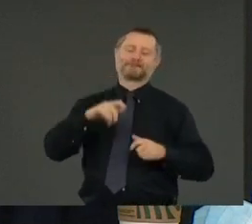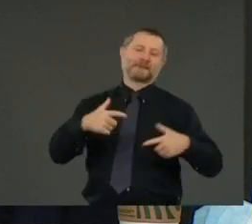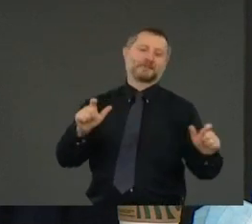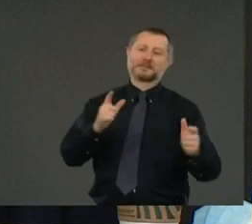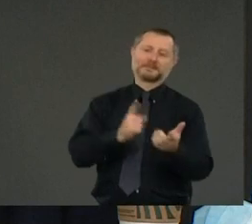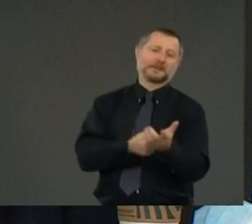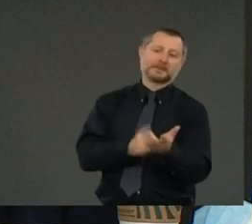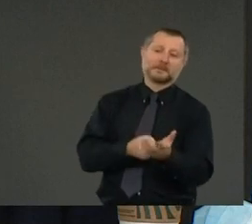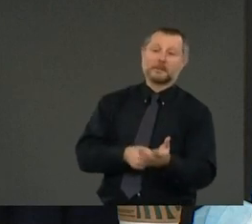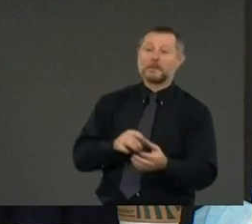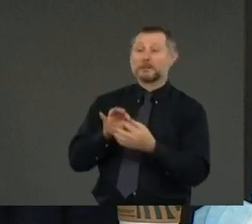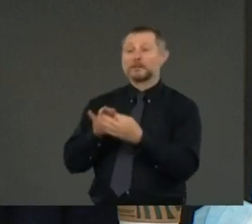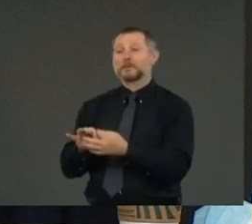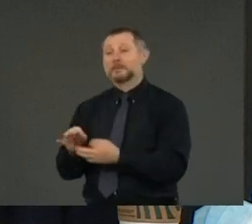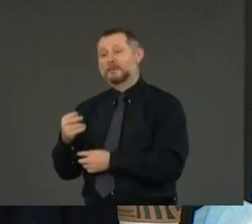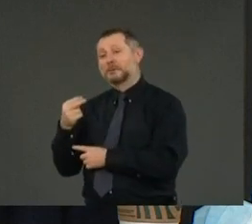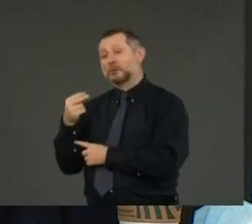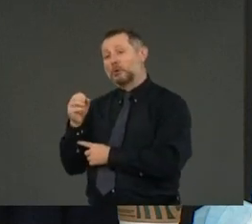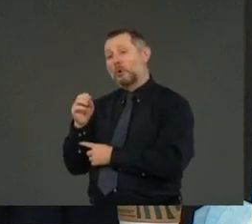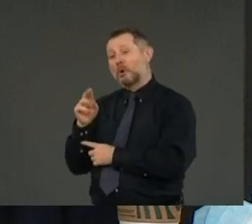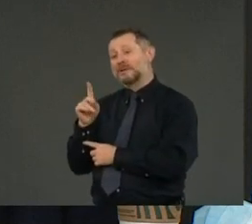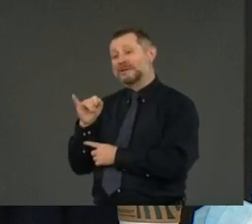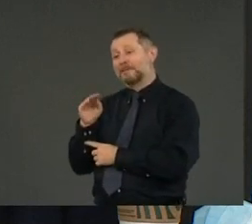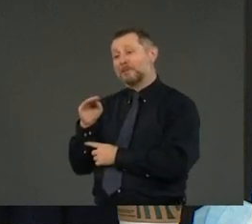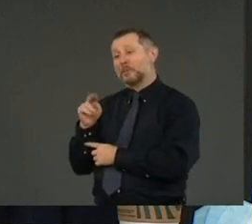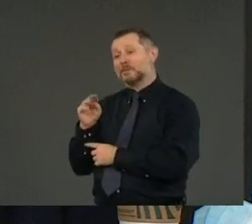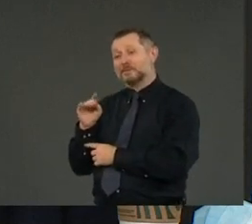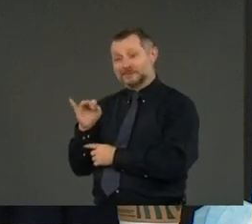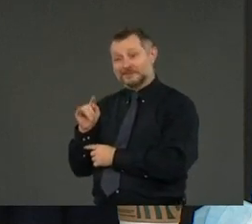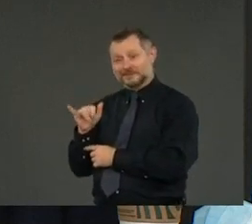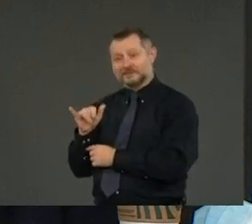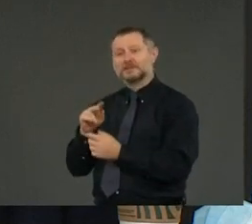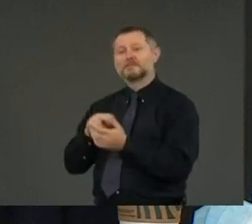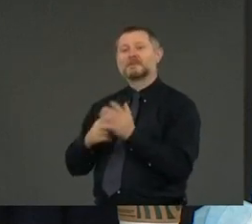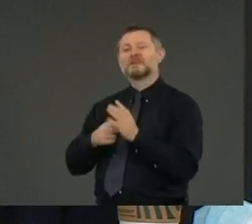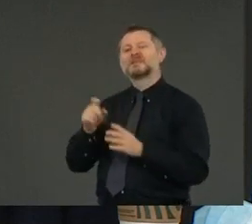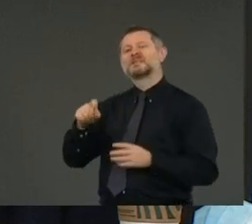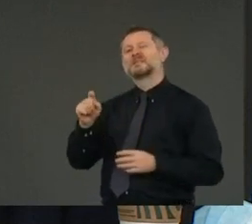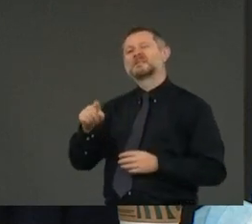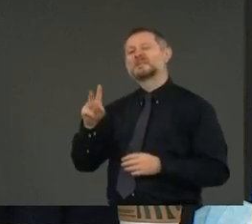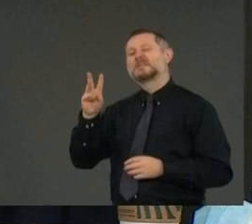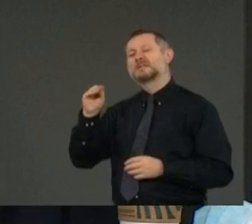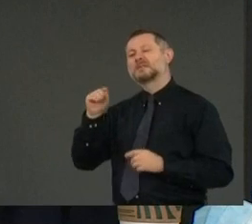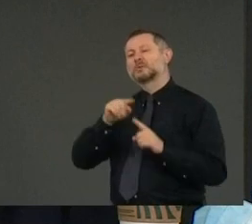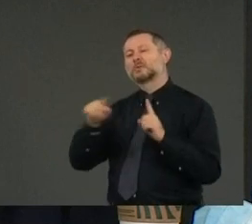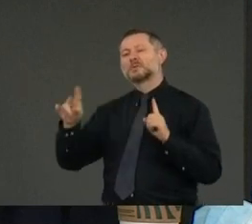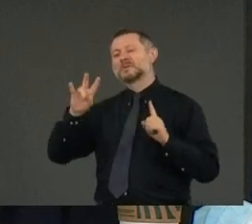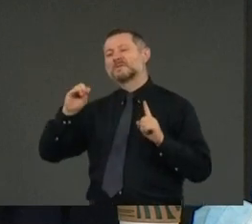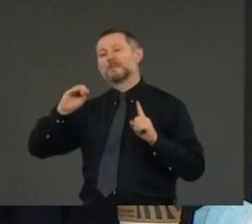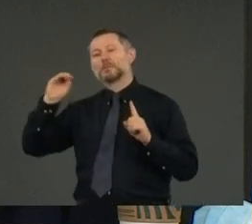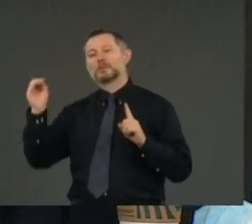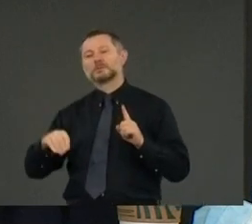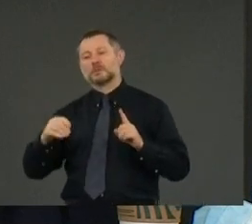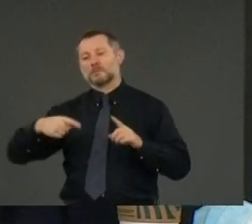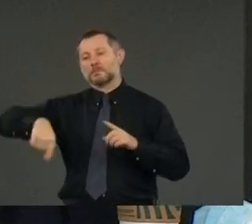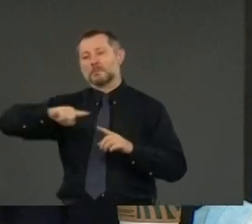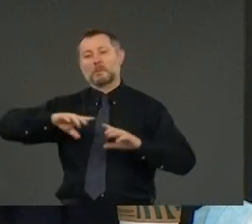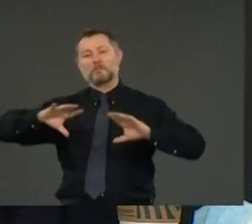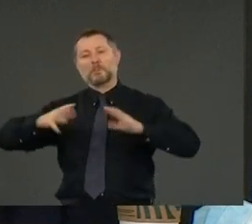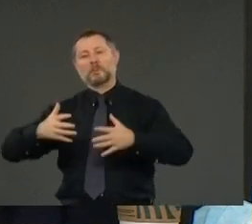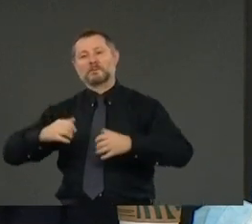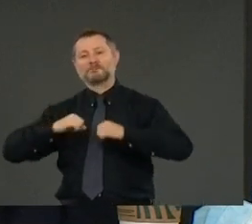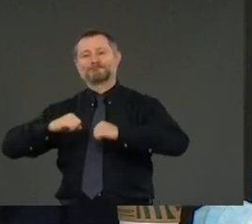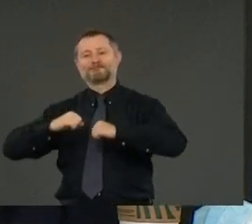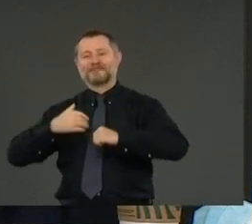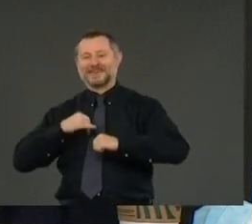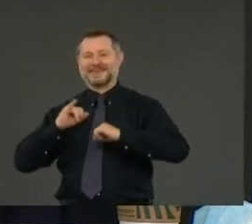herd immunity, the issue here is that you need about 60 to 70% of the population to have herd immunity for this